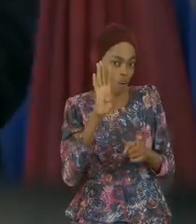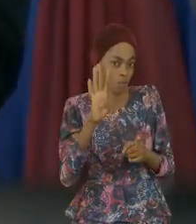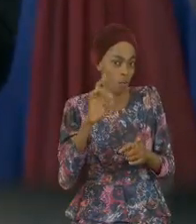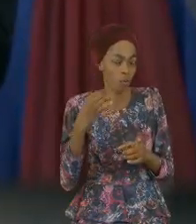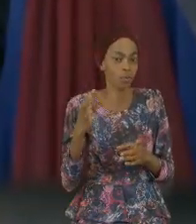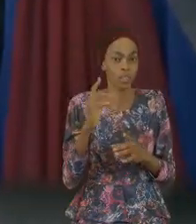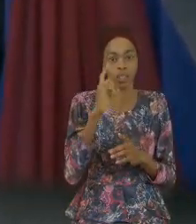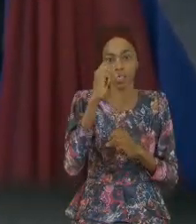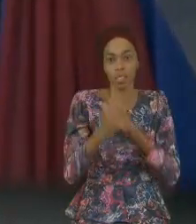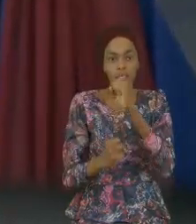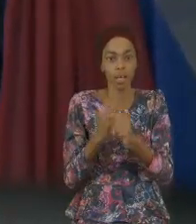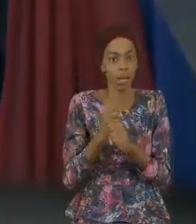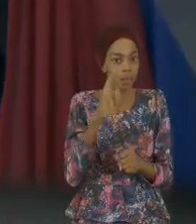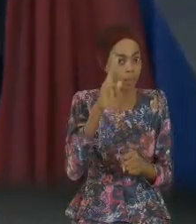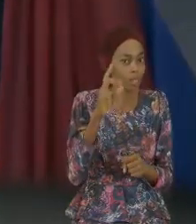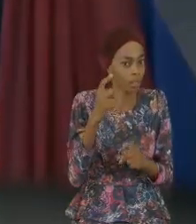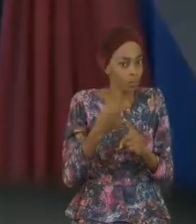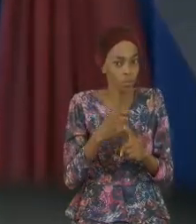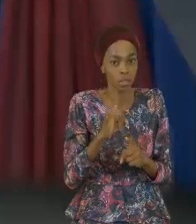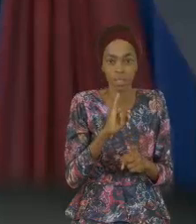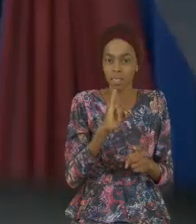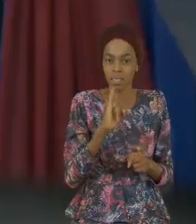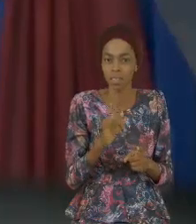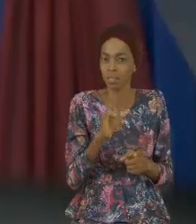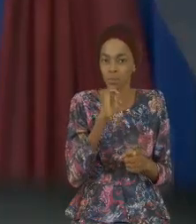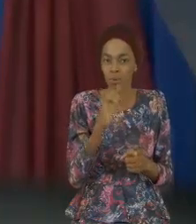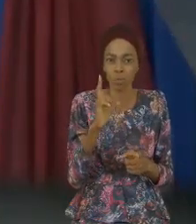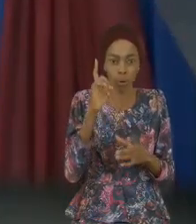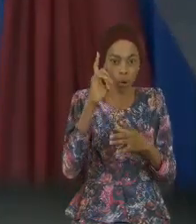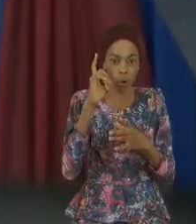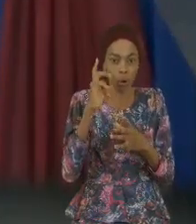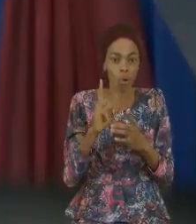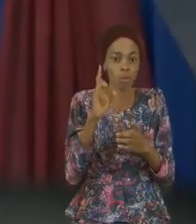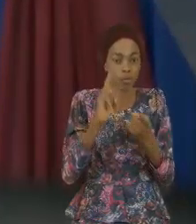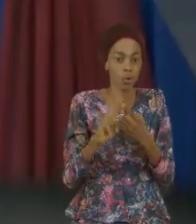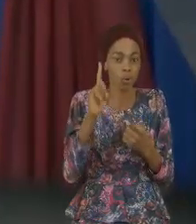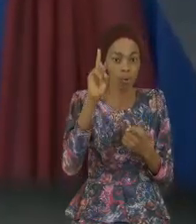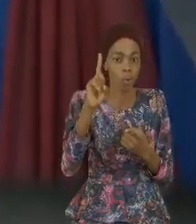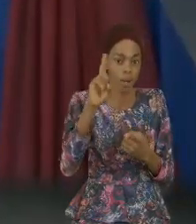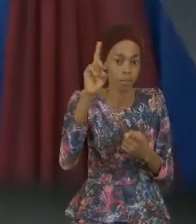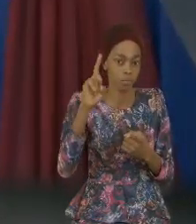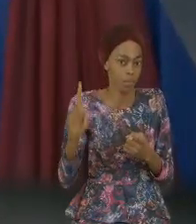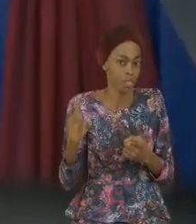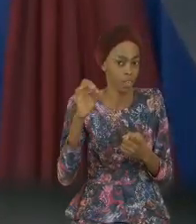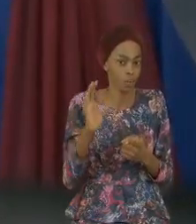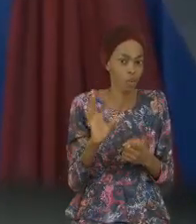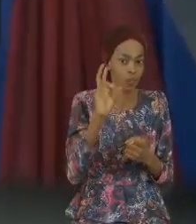3 months is not up to 1% of 40 years, of 80 years,